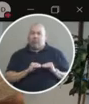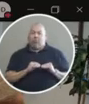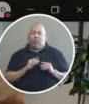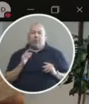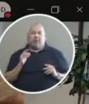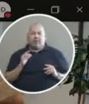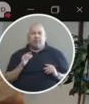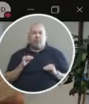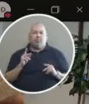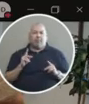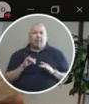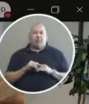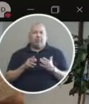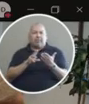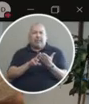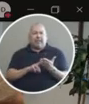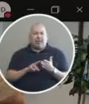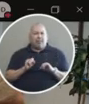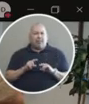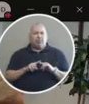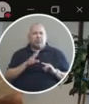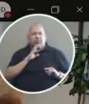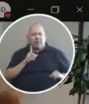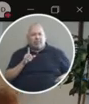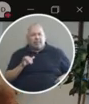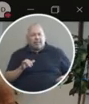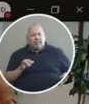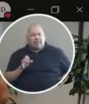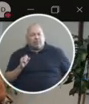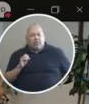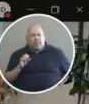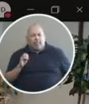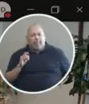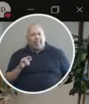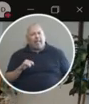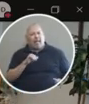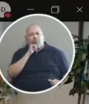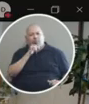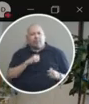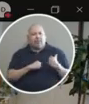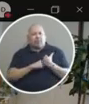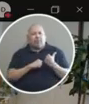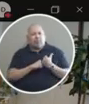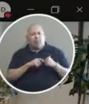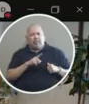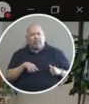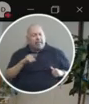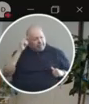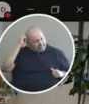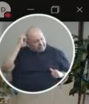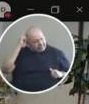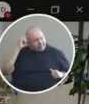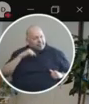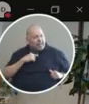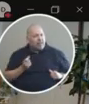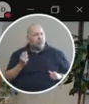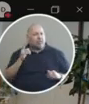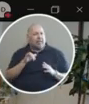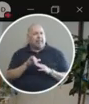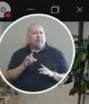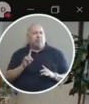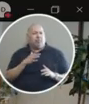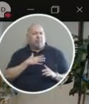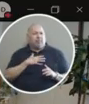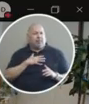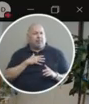engagement and more people sign up and be able to speak. So I won't be supporting this deletion. I totally understand where